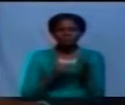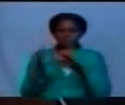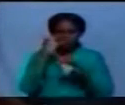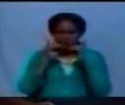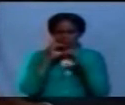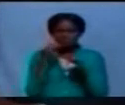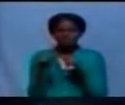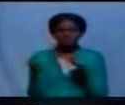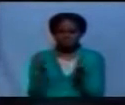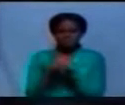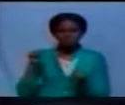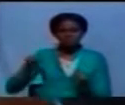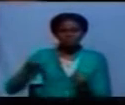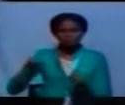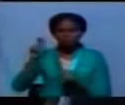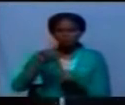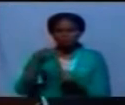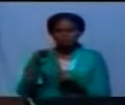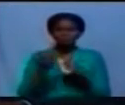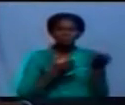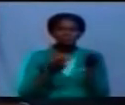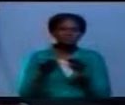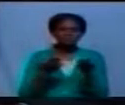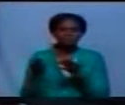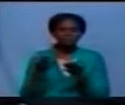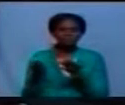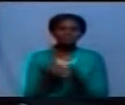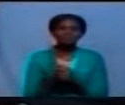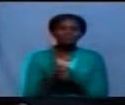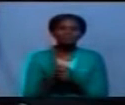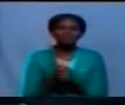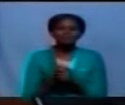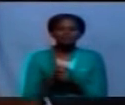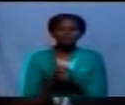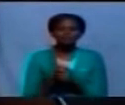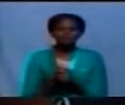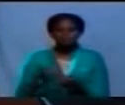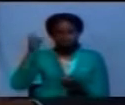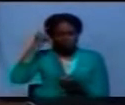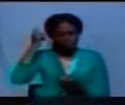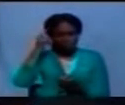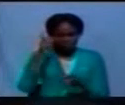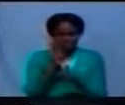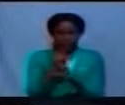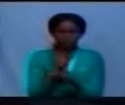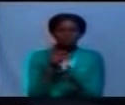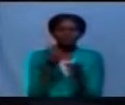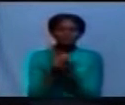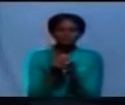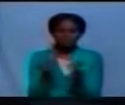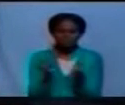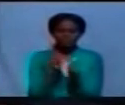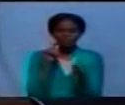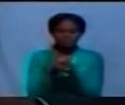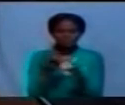of the quality of usage of these services, the retention aspect of these services, the mindset of keeping resources in